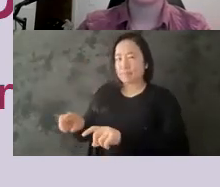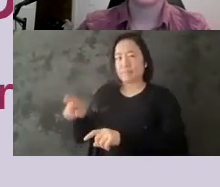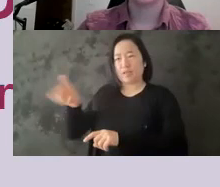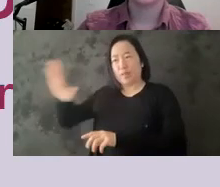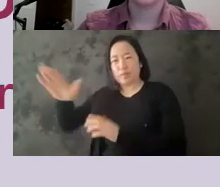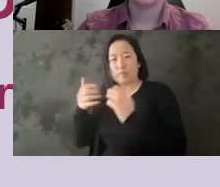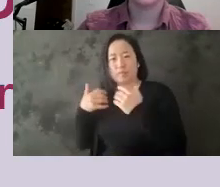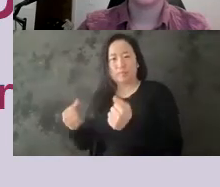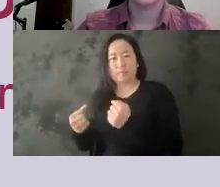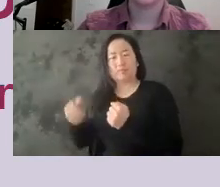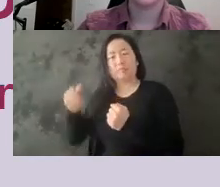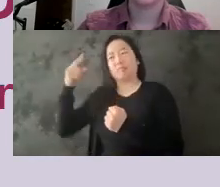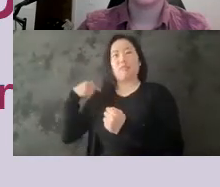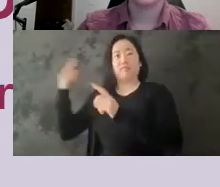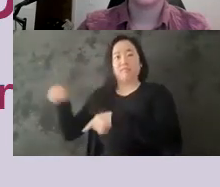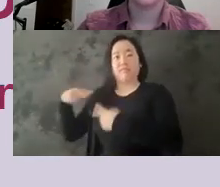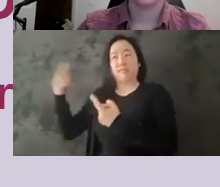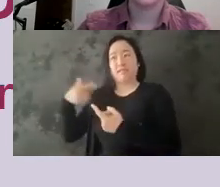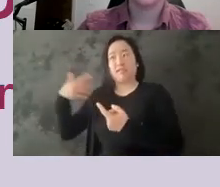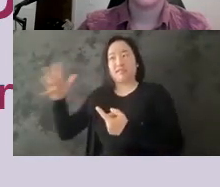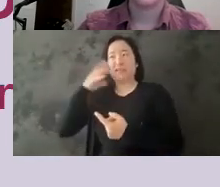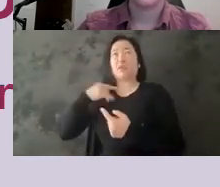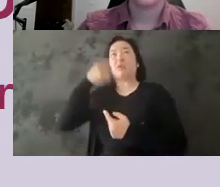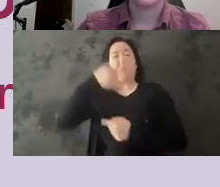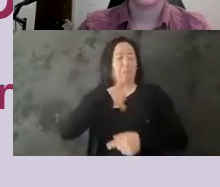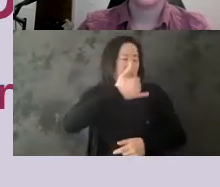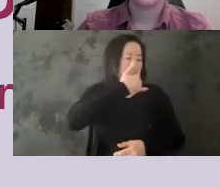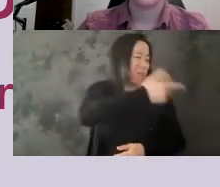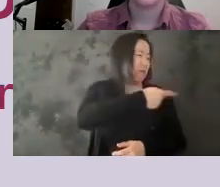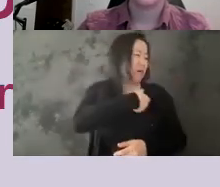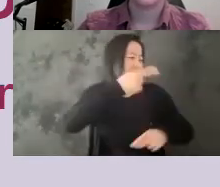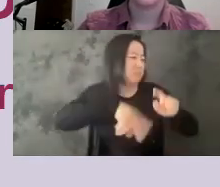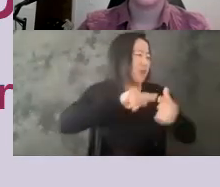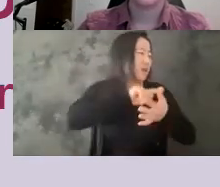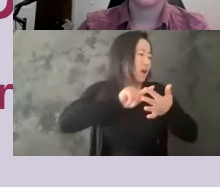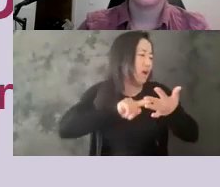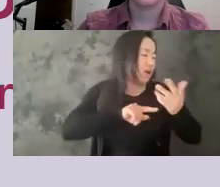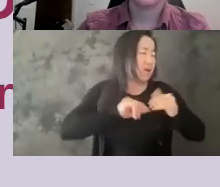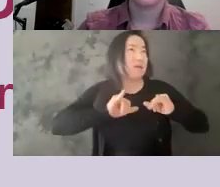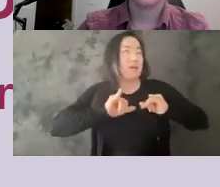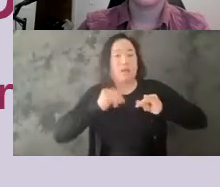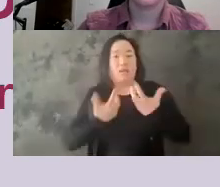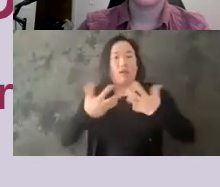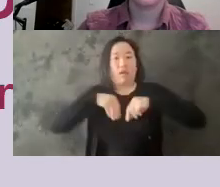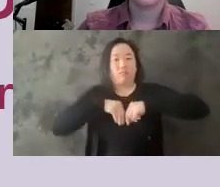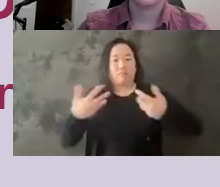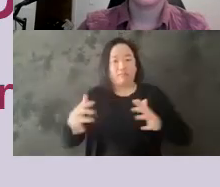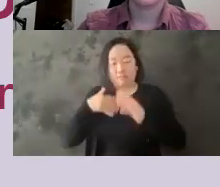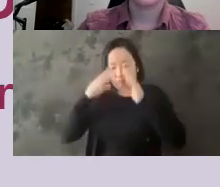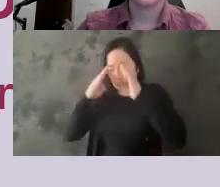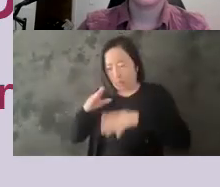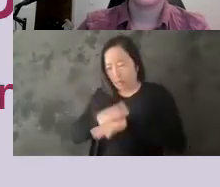that everything is wrong with them, and that kind of focusing on their deficits, that it can be